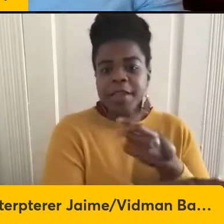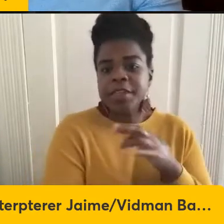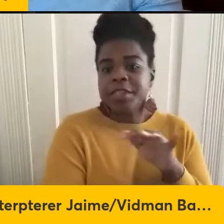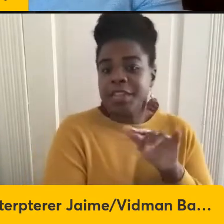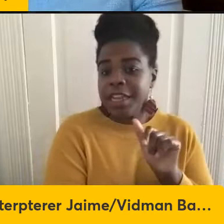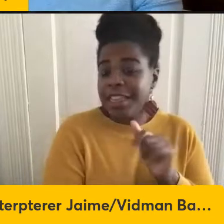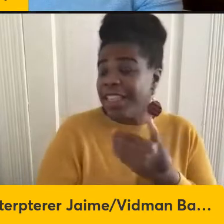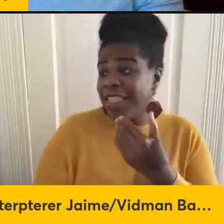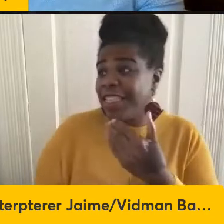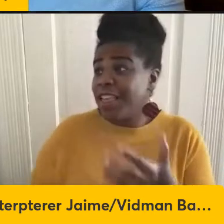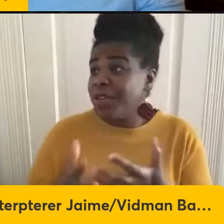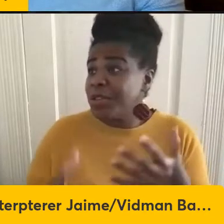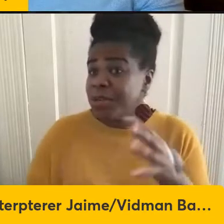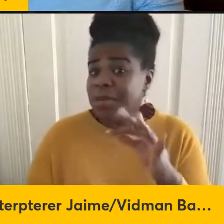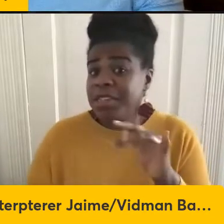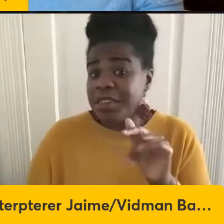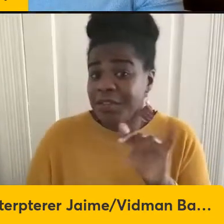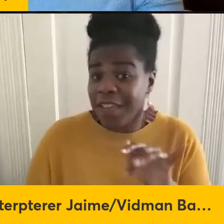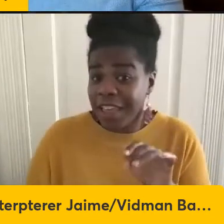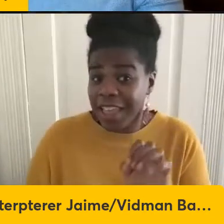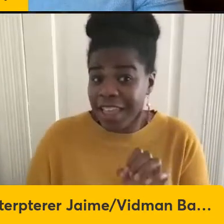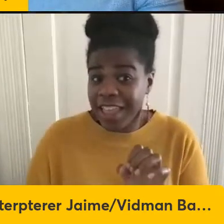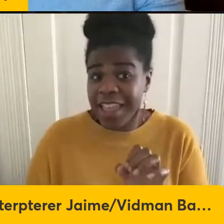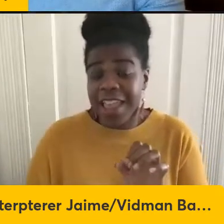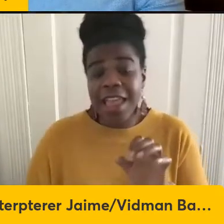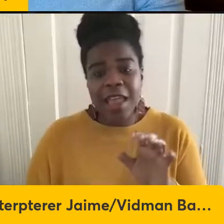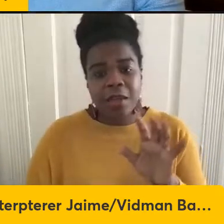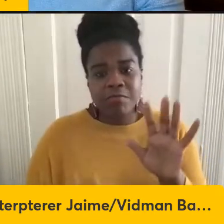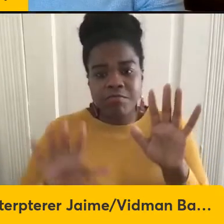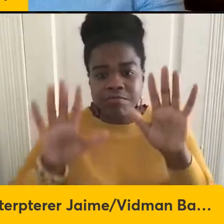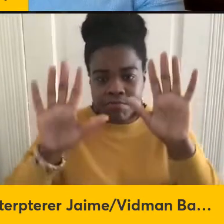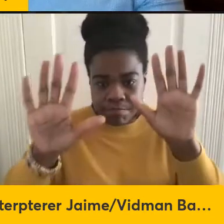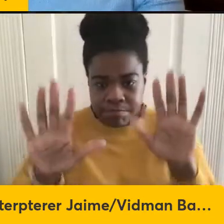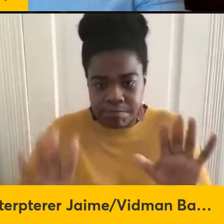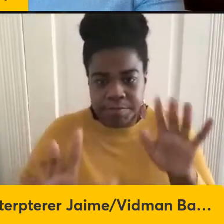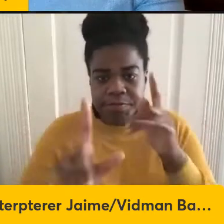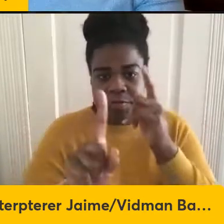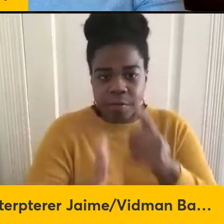Faye. Excellent points. And I